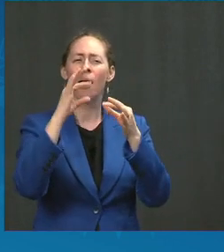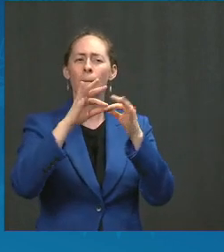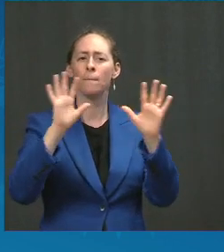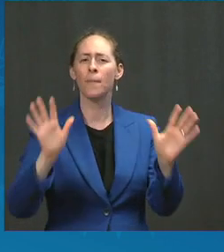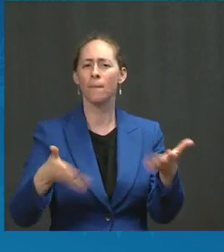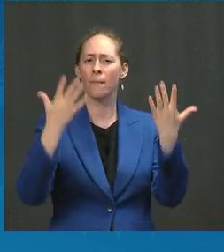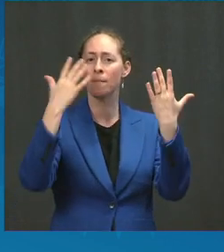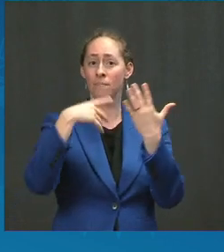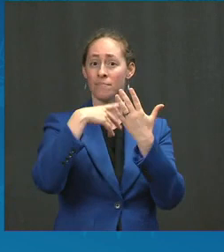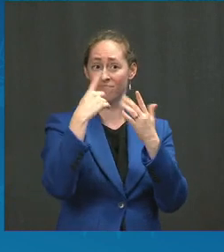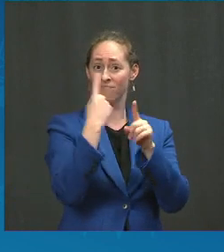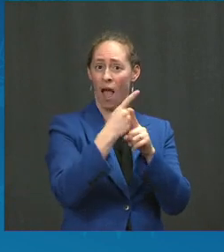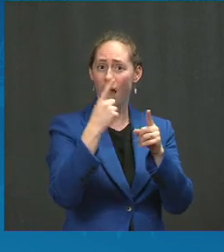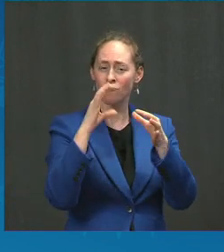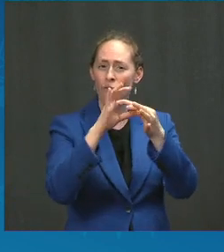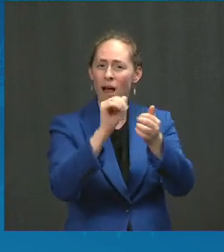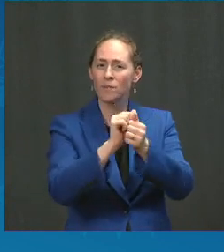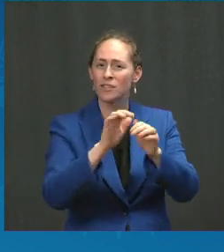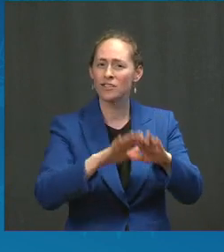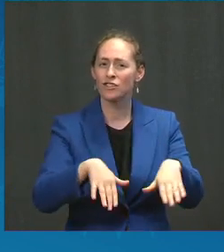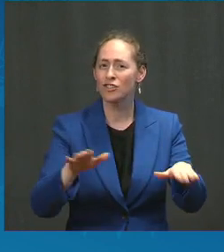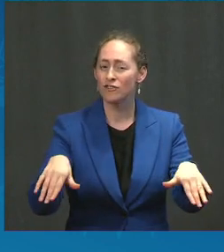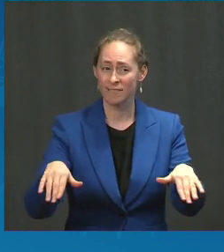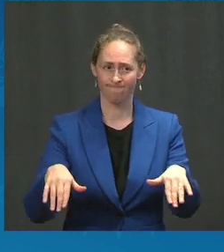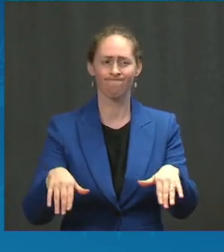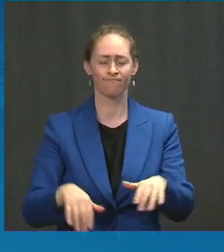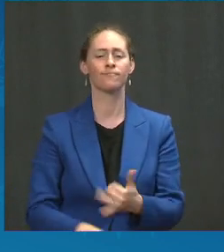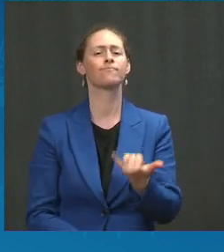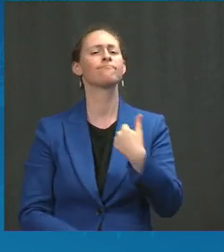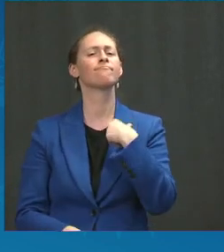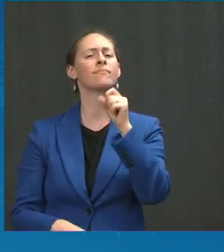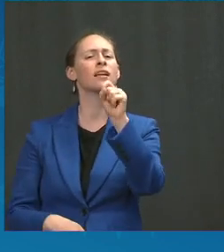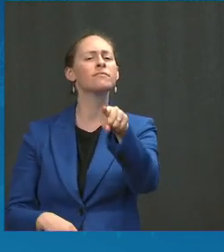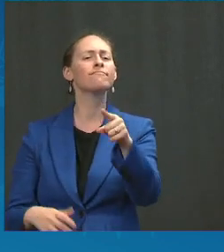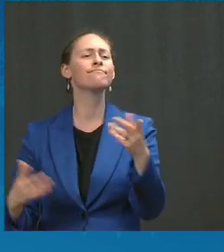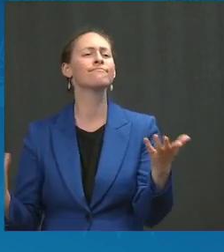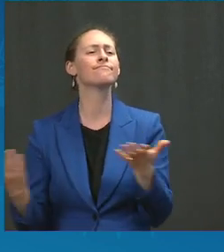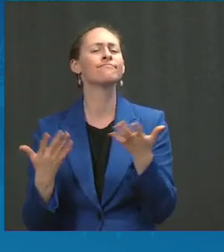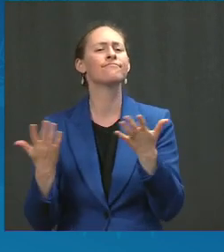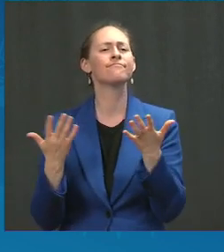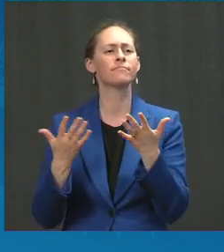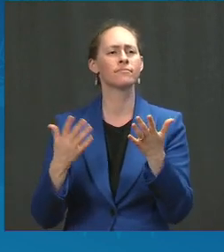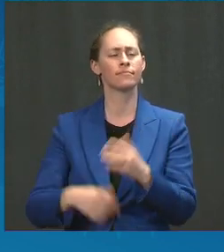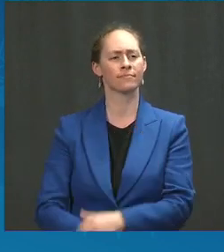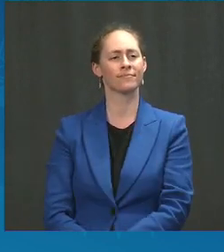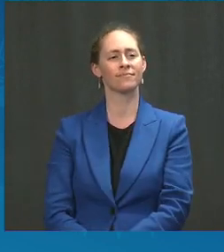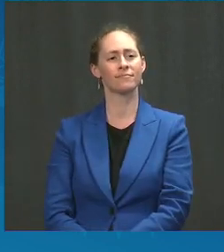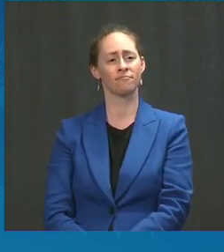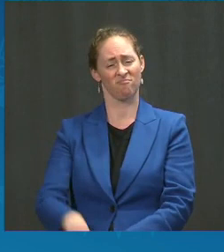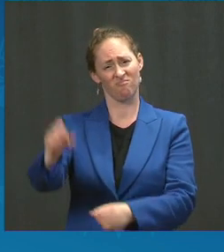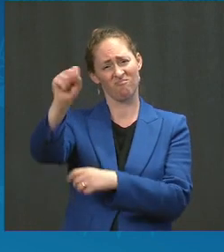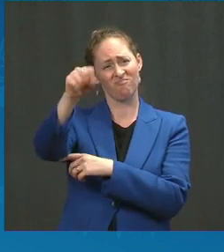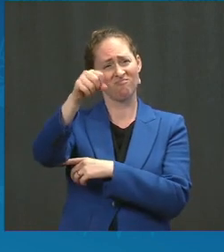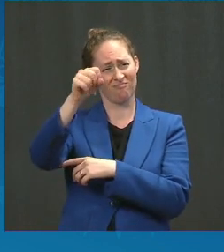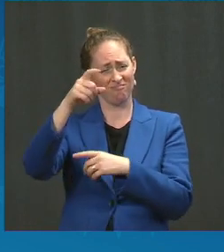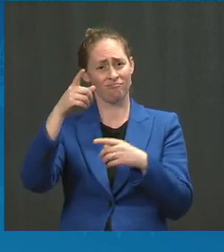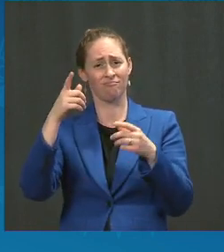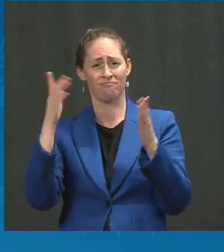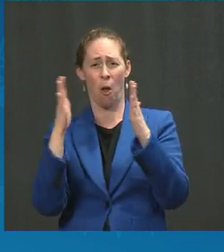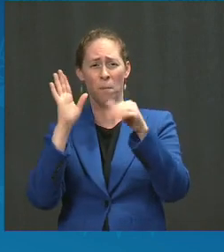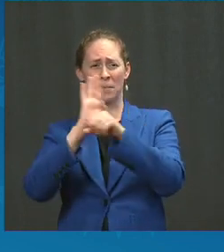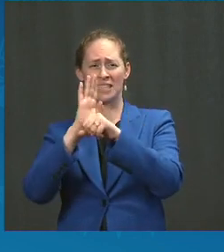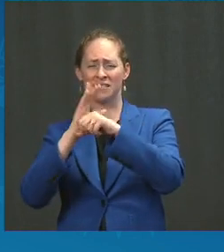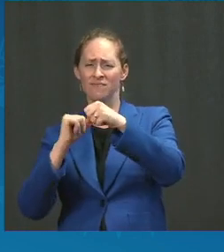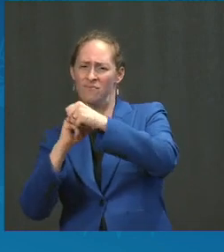is, small businesses are the heartbeat of our economy and our communities. Sometimes it feels like